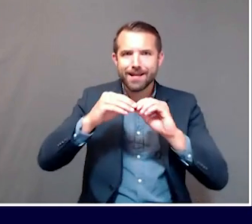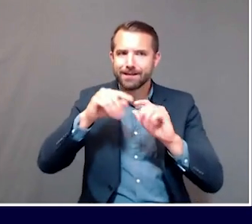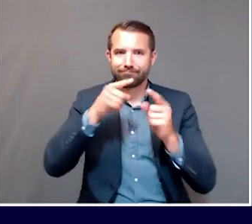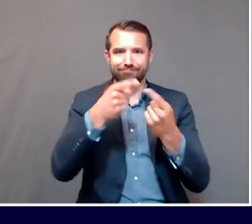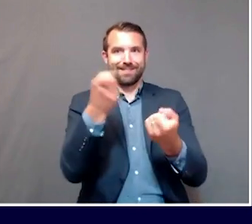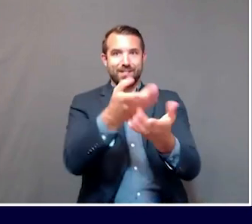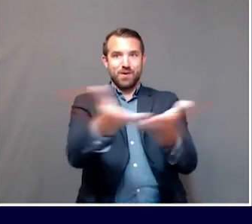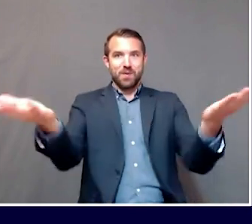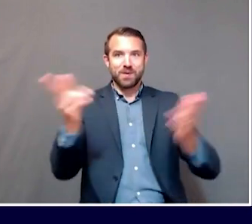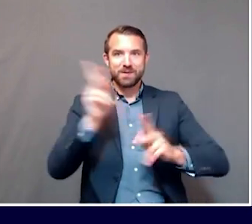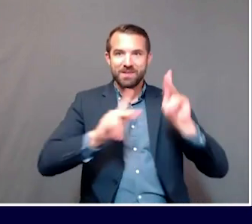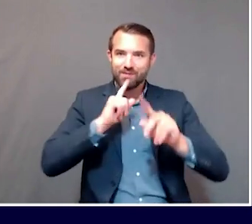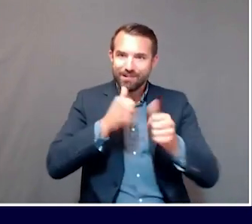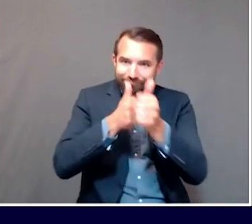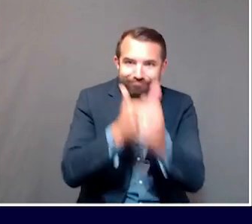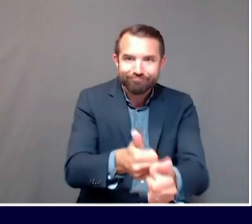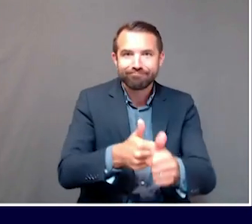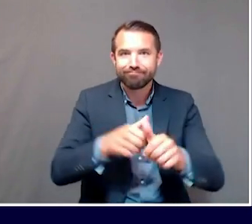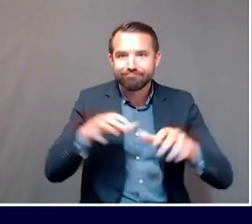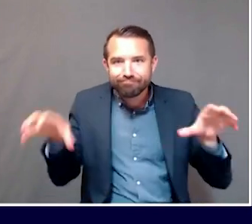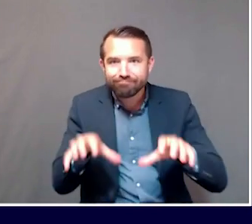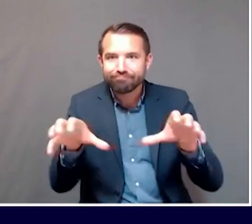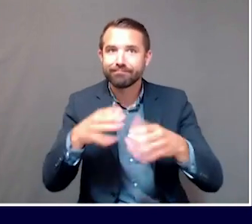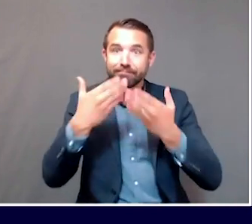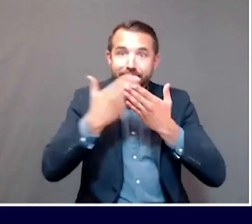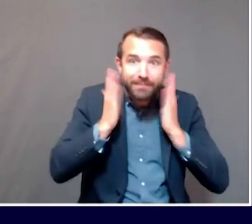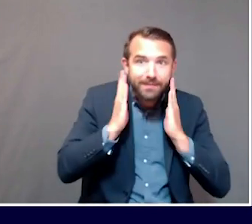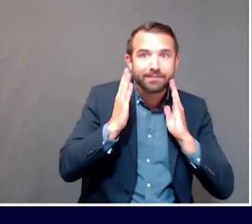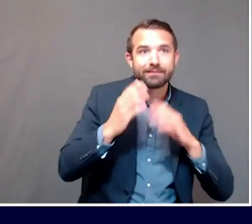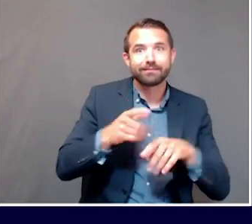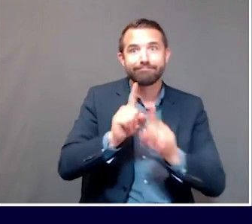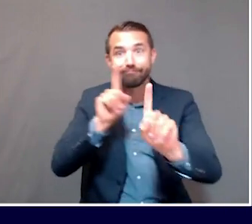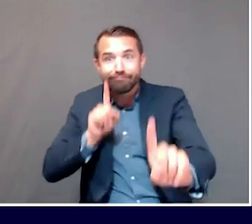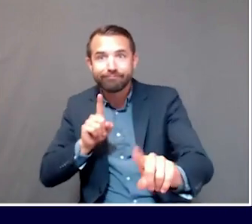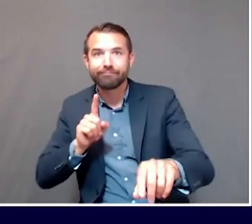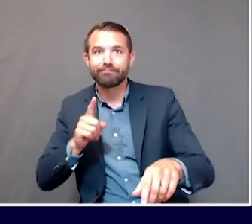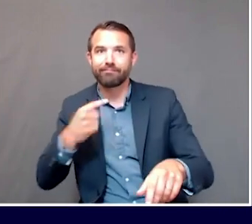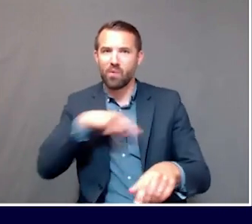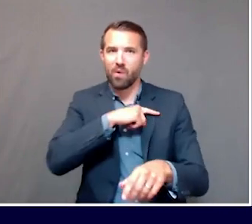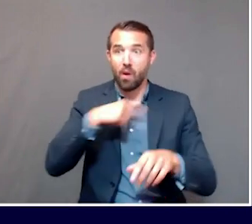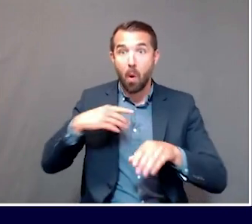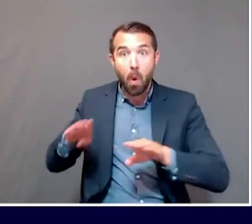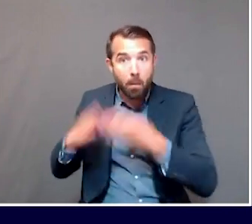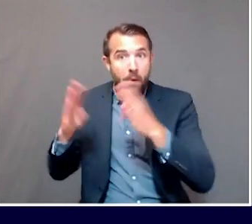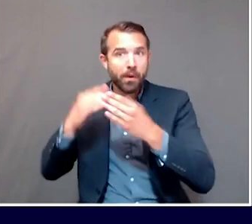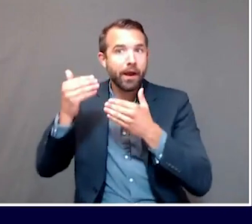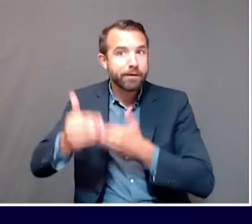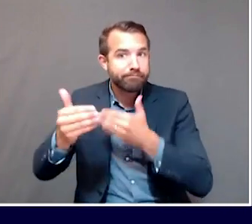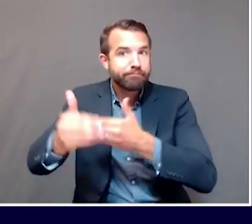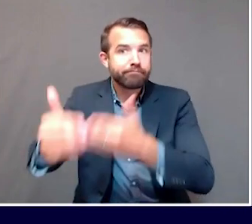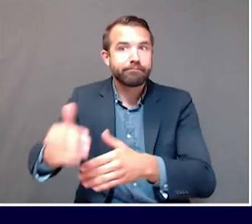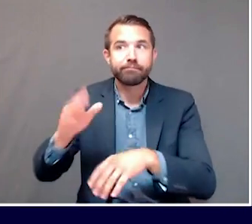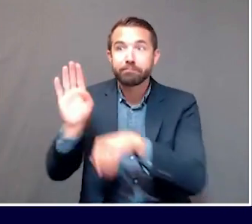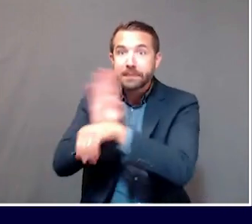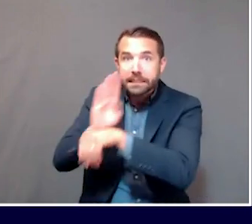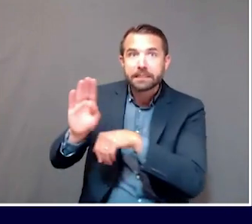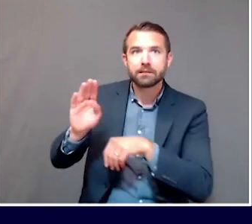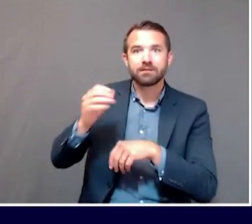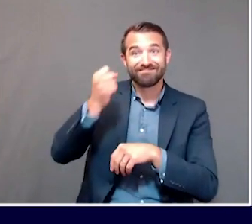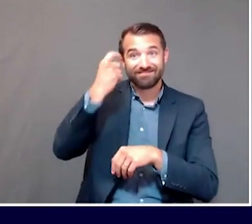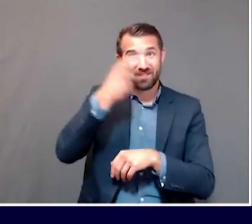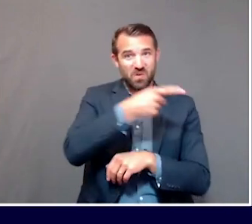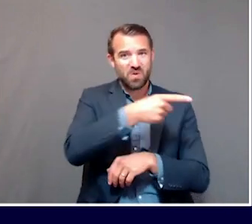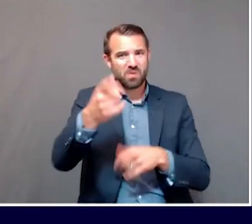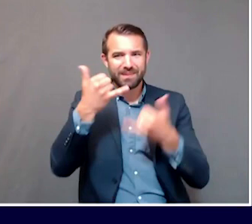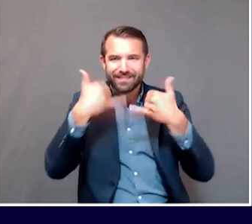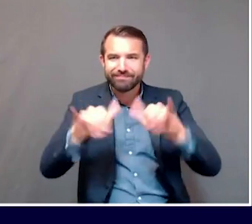a vast majority of our economy and our businesses, as many more people interact and as many more visitors